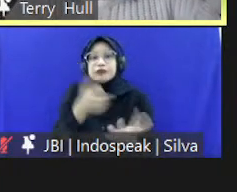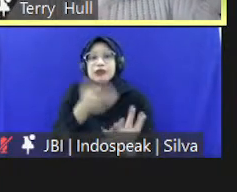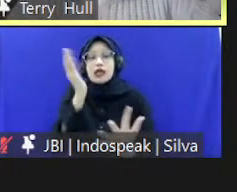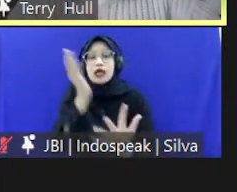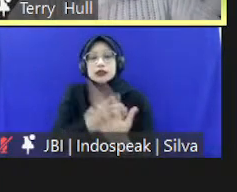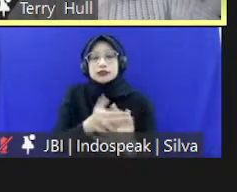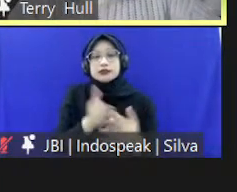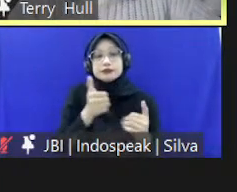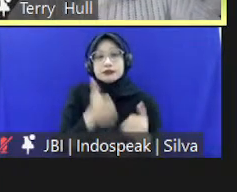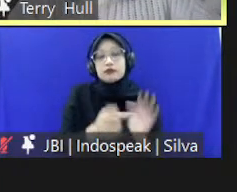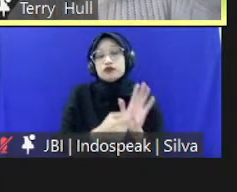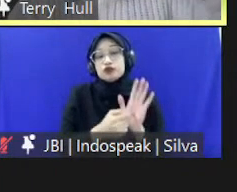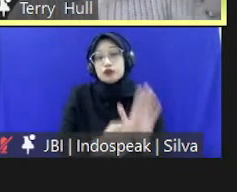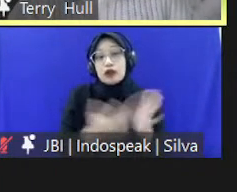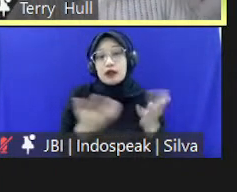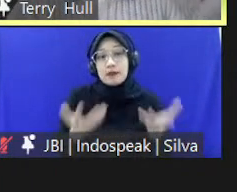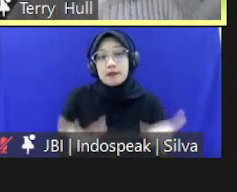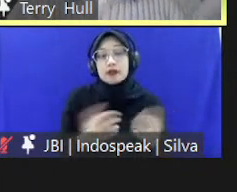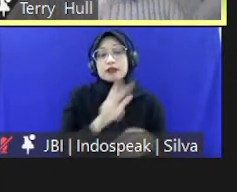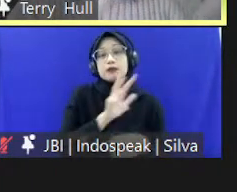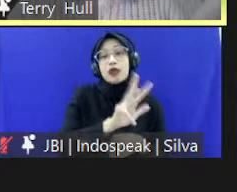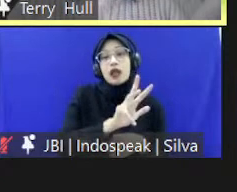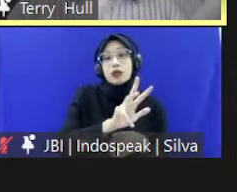95% of